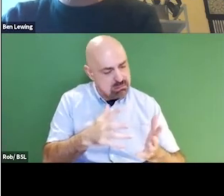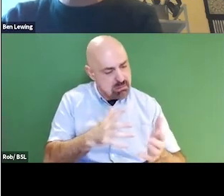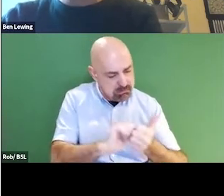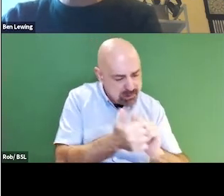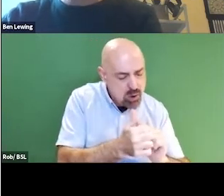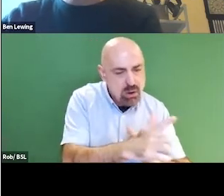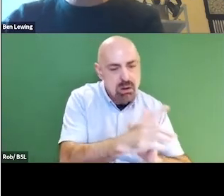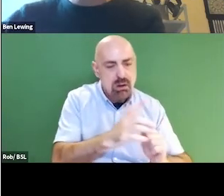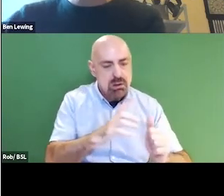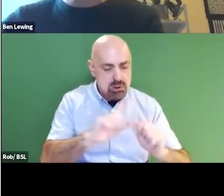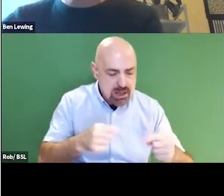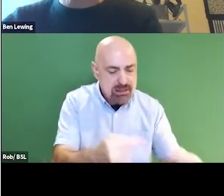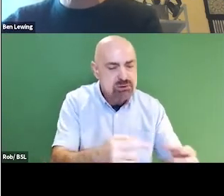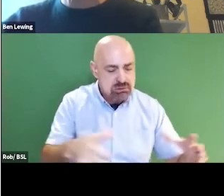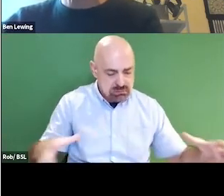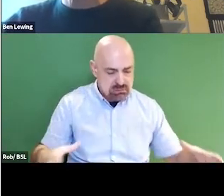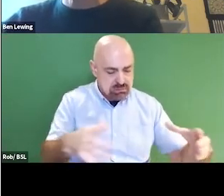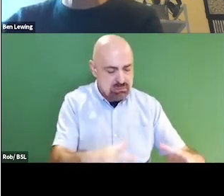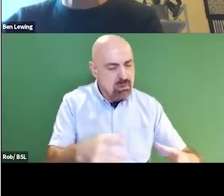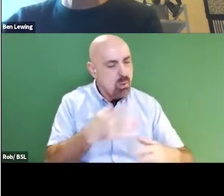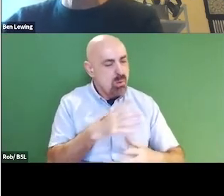and challenge, connecting people together essentially.